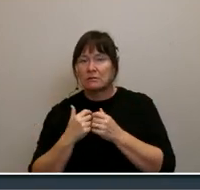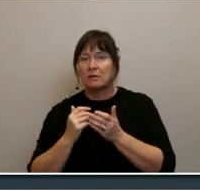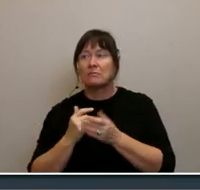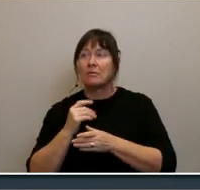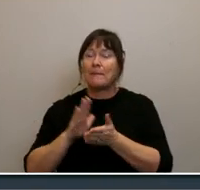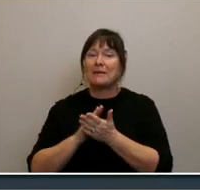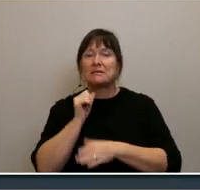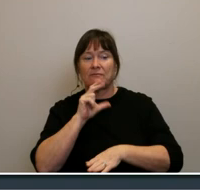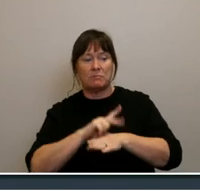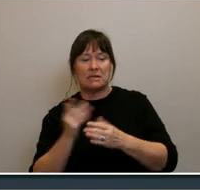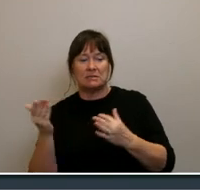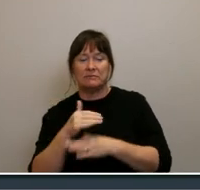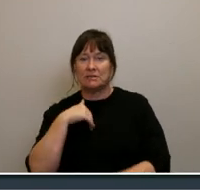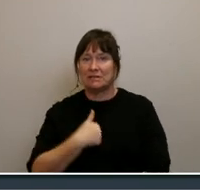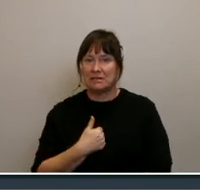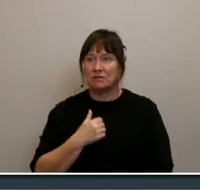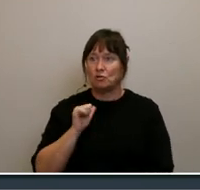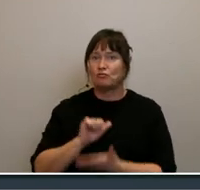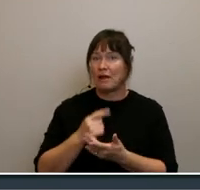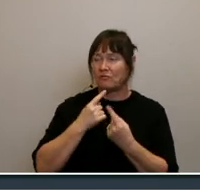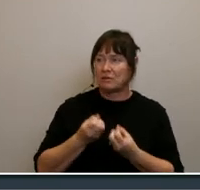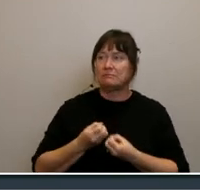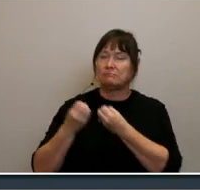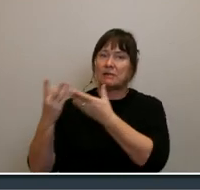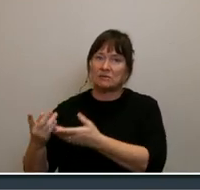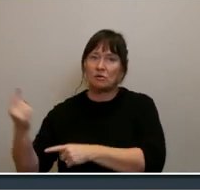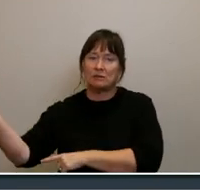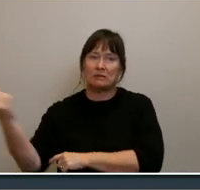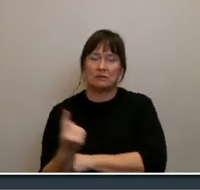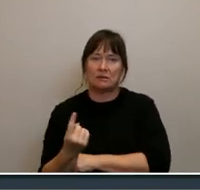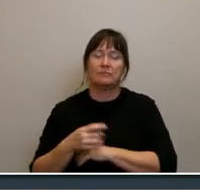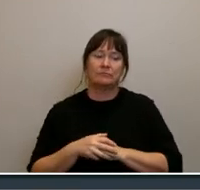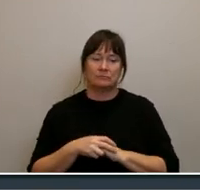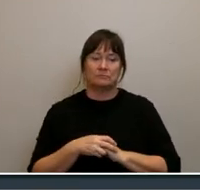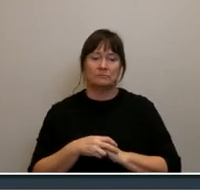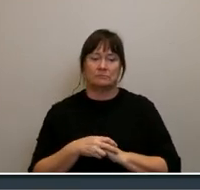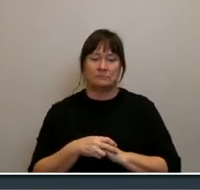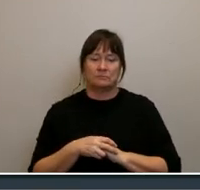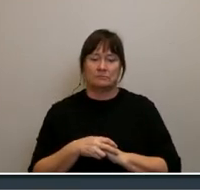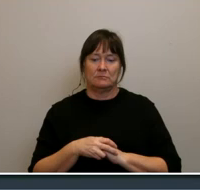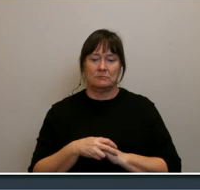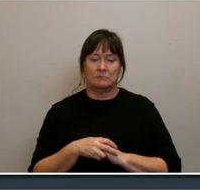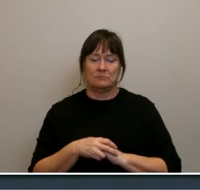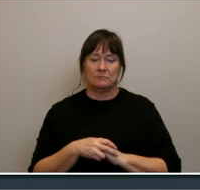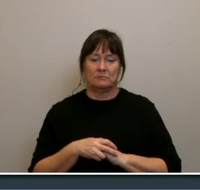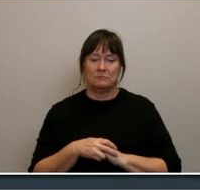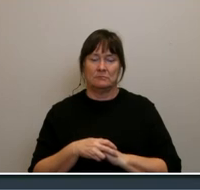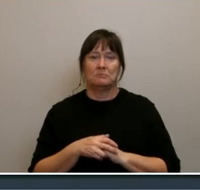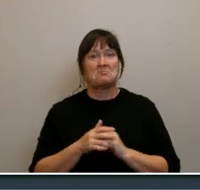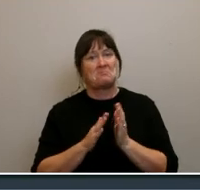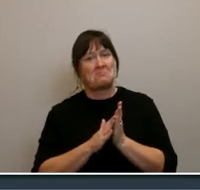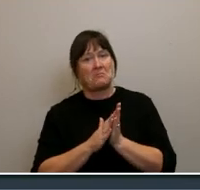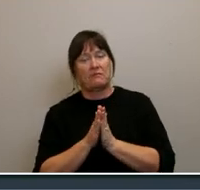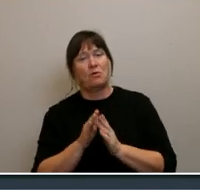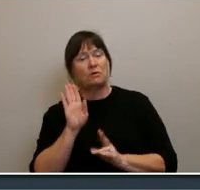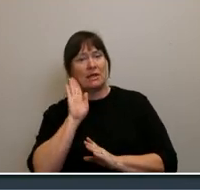intervention is required, the right and relevant information and support can be communicated and acted upon. We look forward to